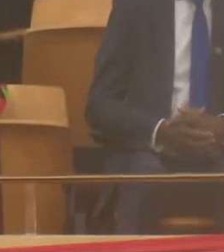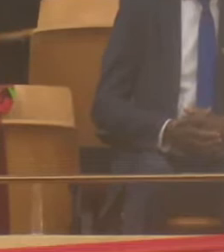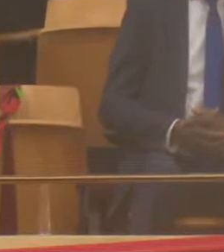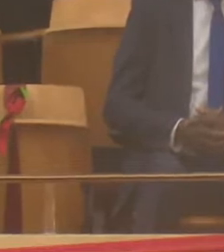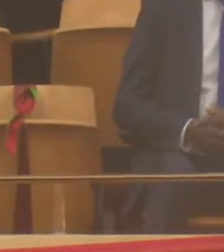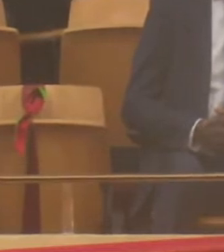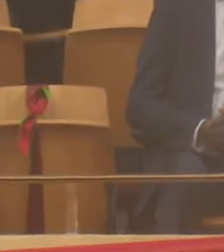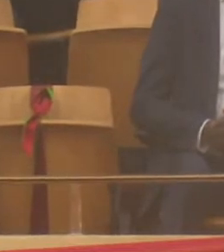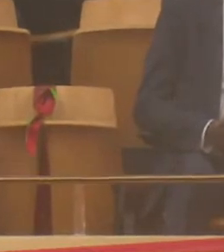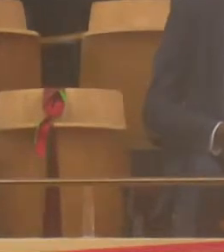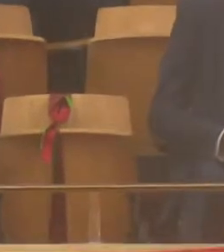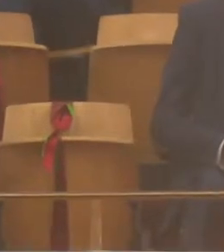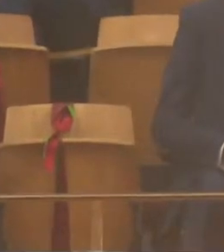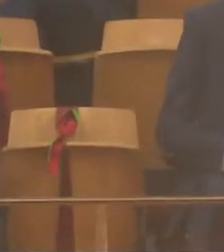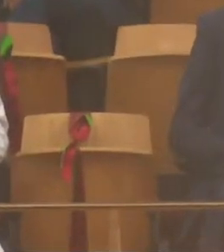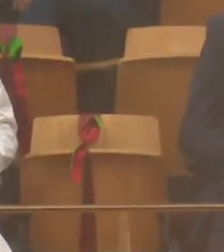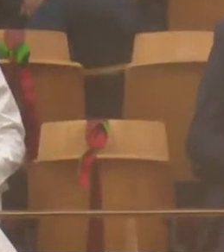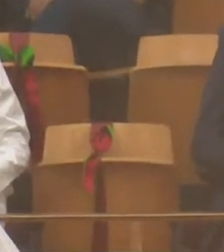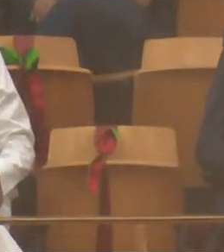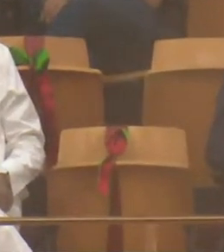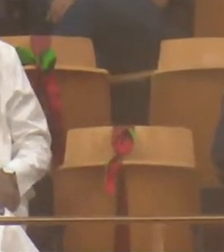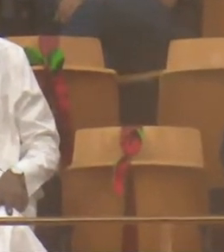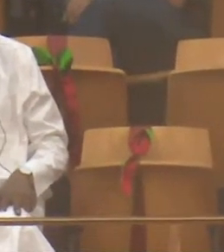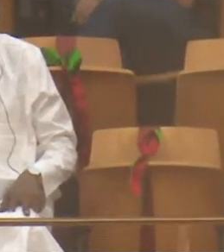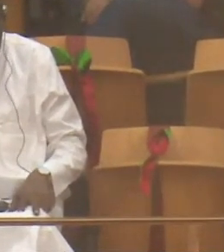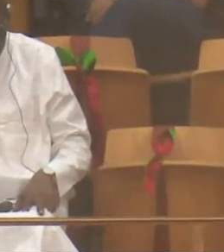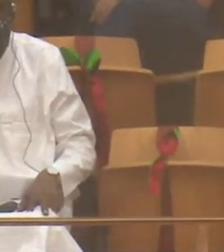account to the people of Ghana.